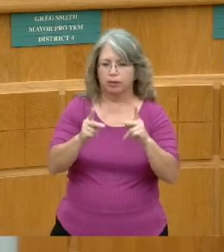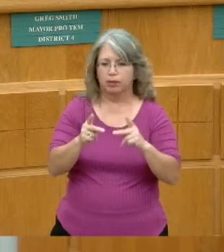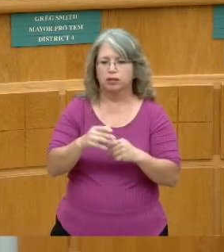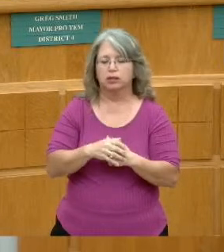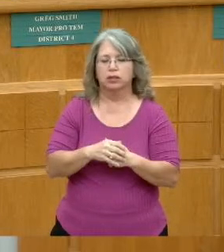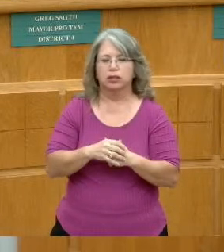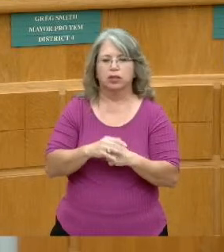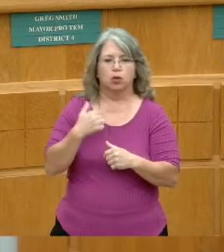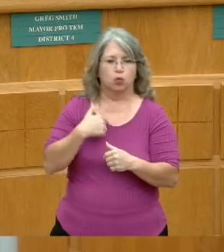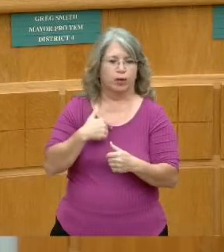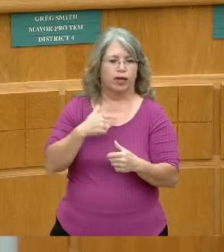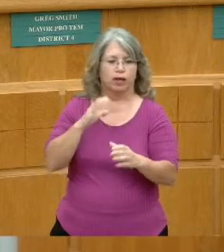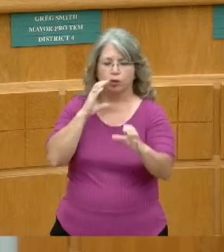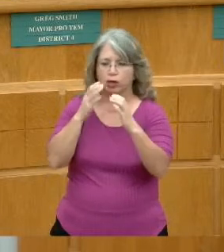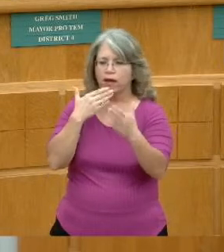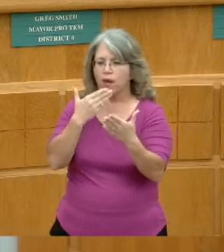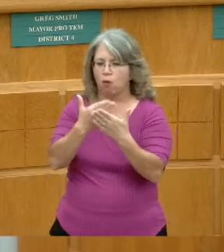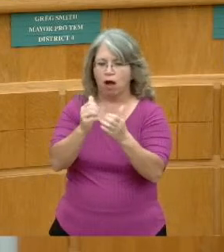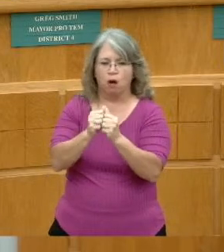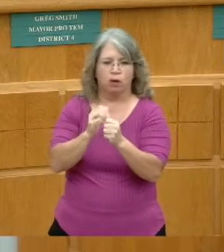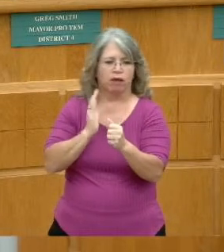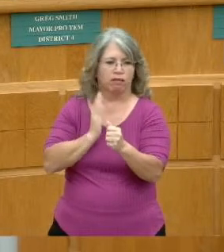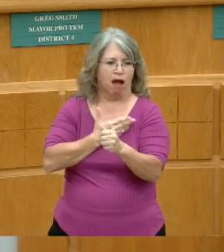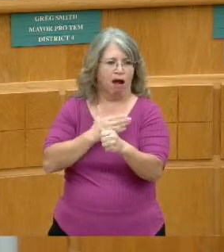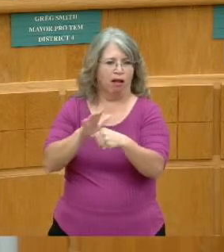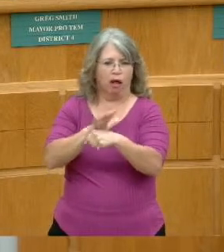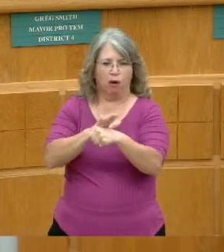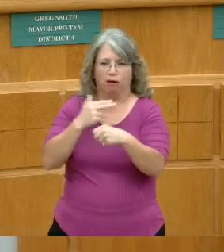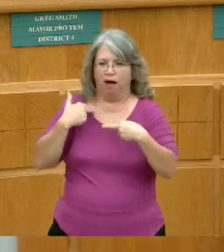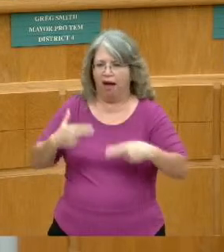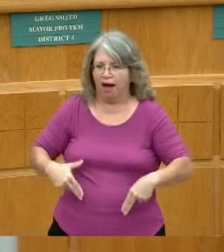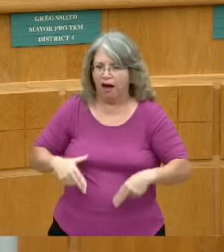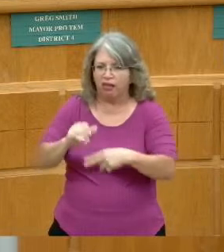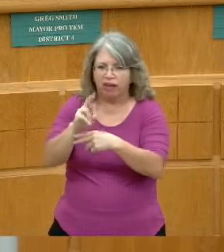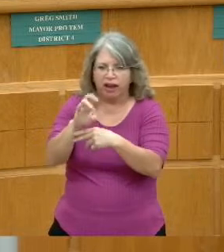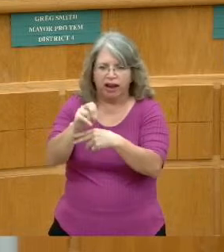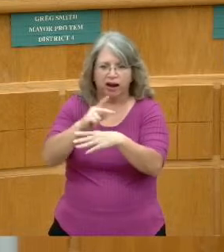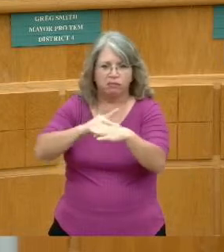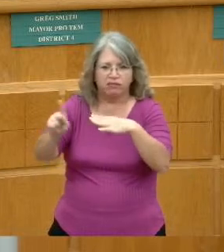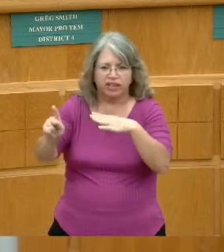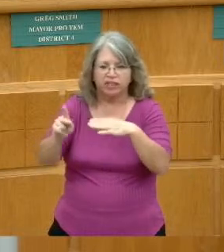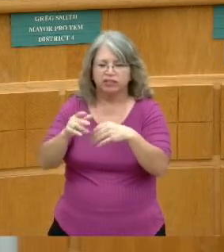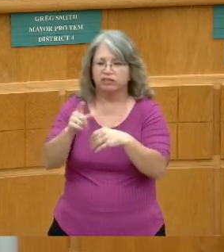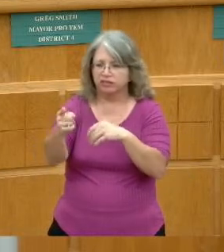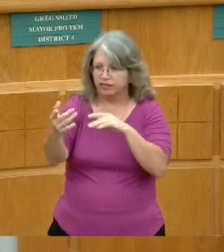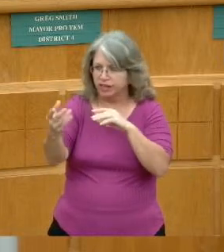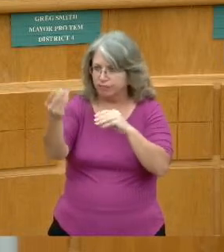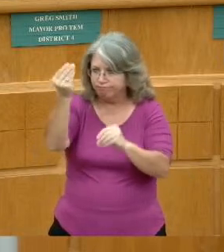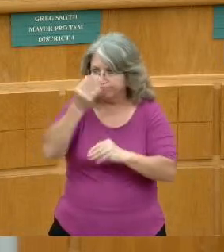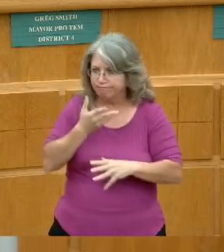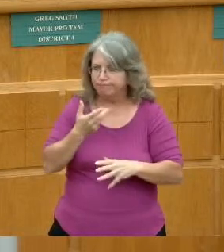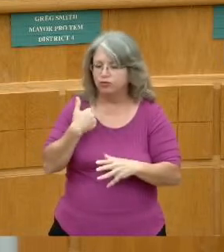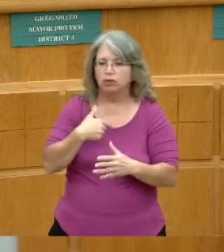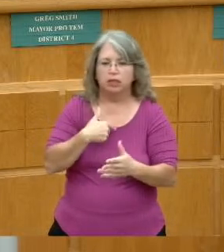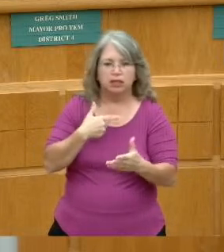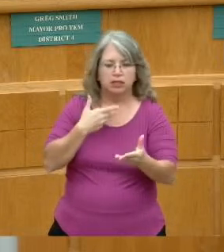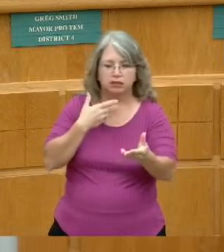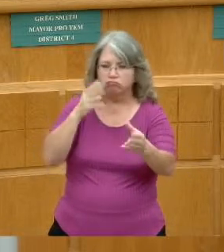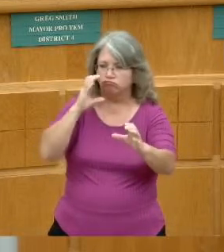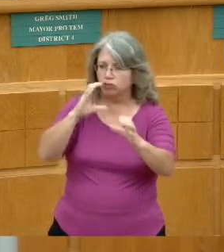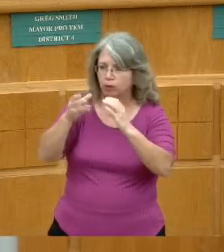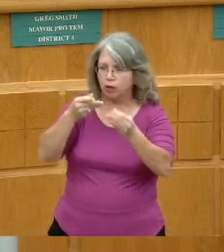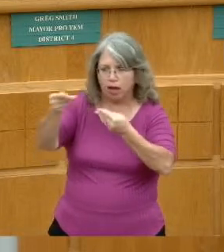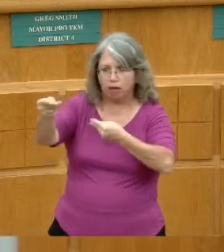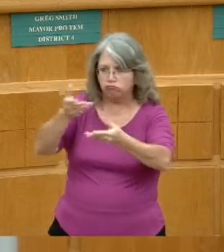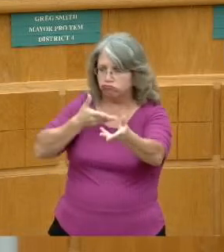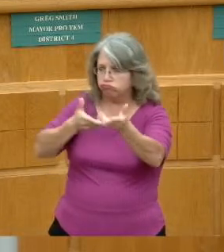communication with our local healthcare professionals, and they're in contact with us. So there's a good free flow of information.